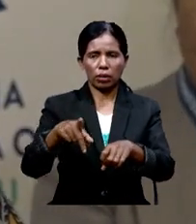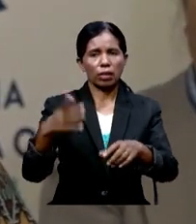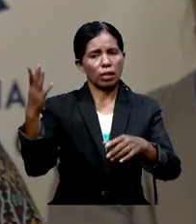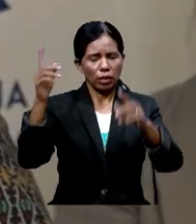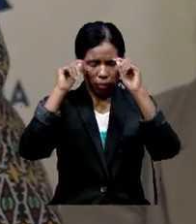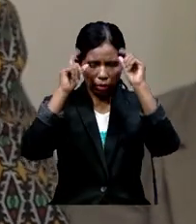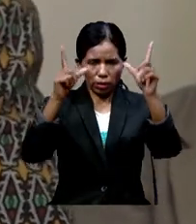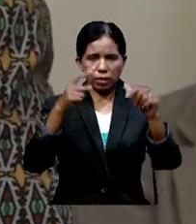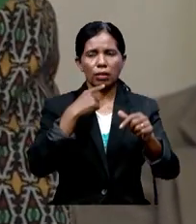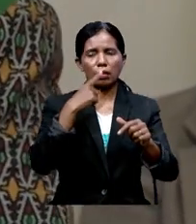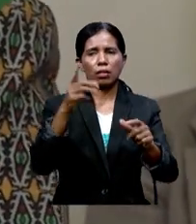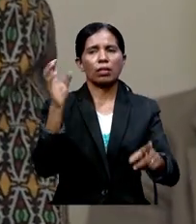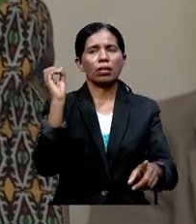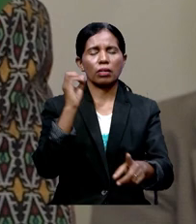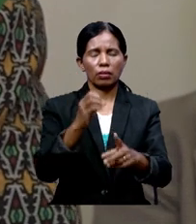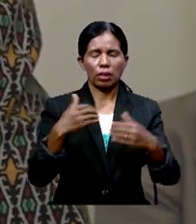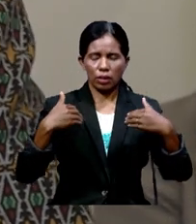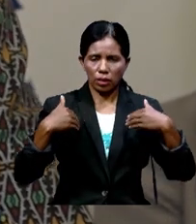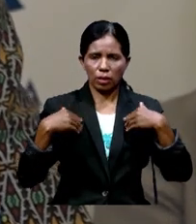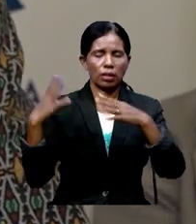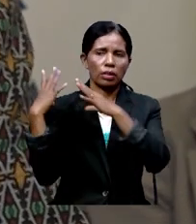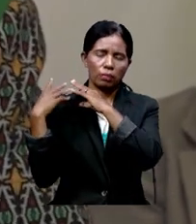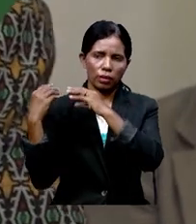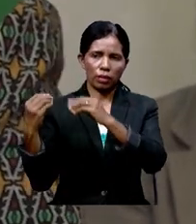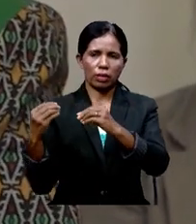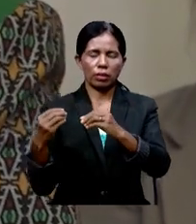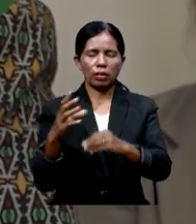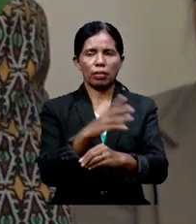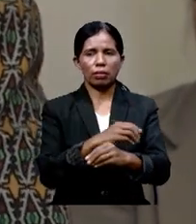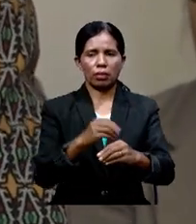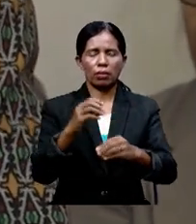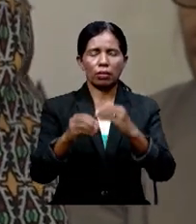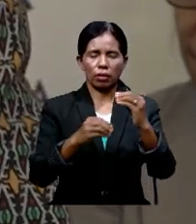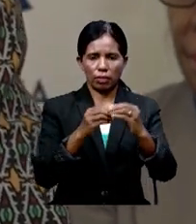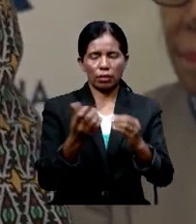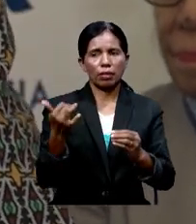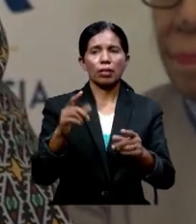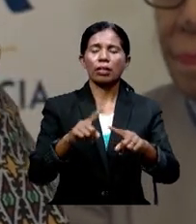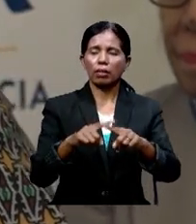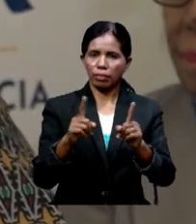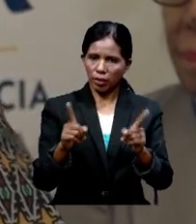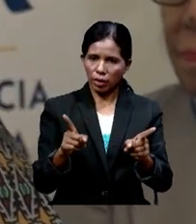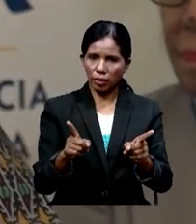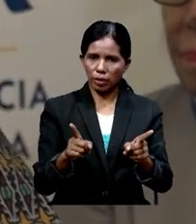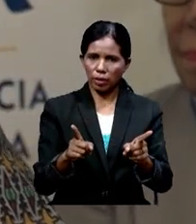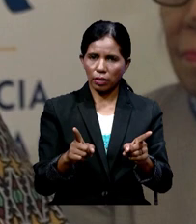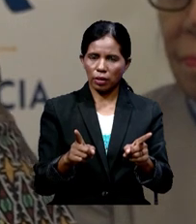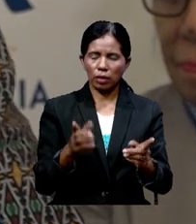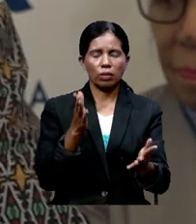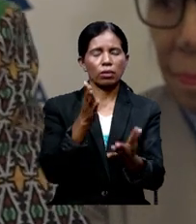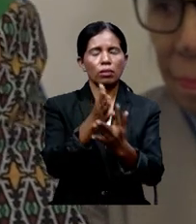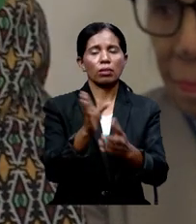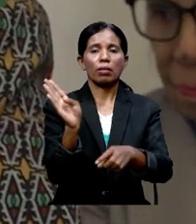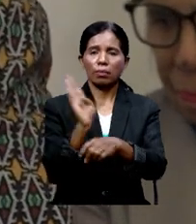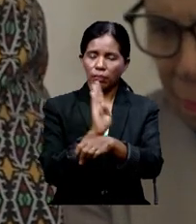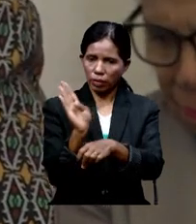had positive experience in settling some of our differences through negotiation,